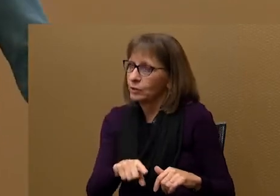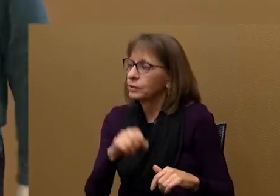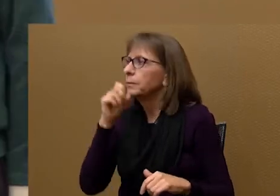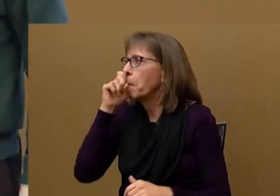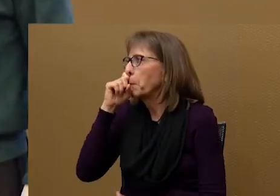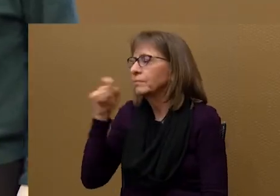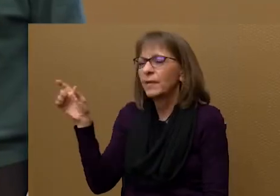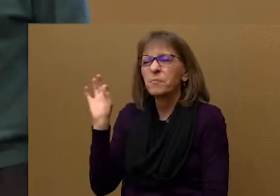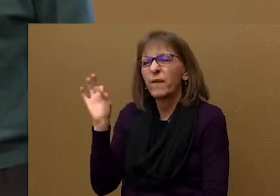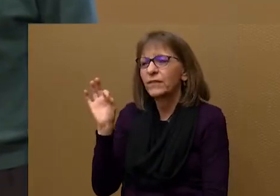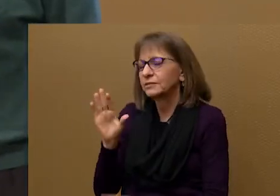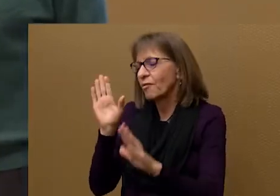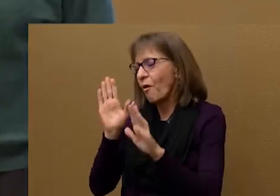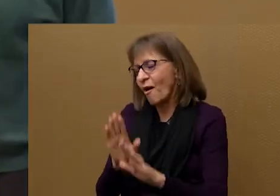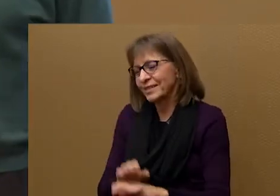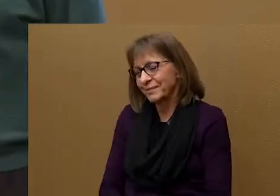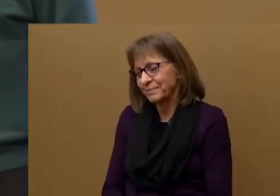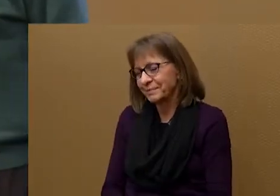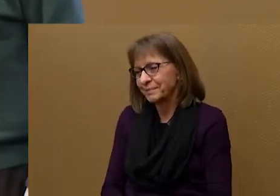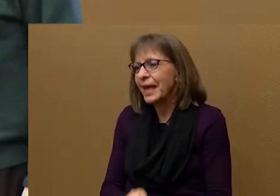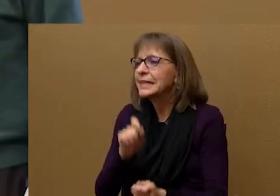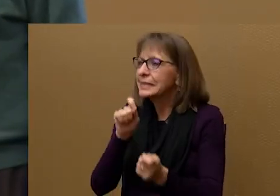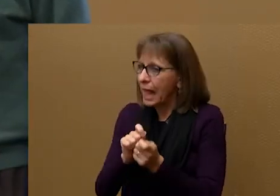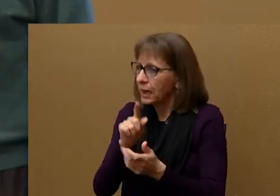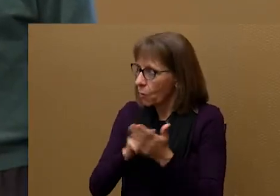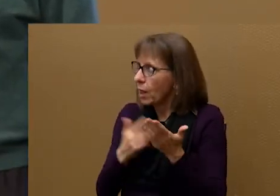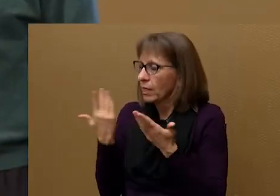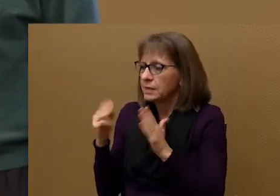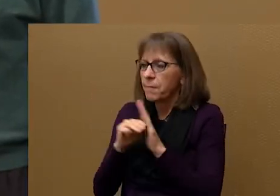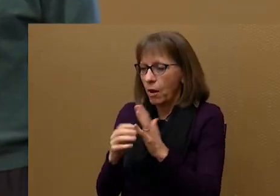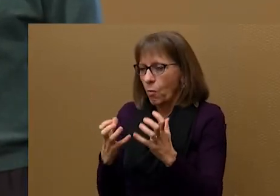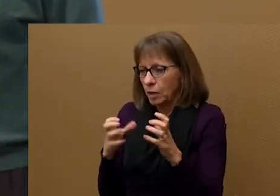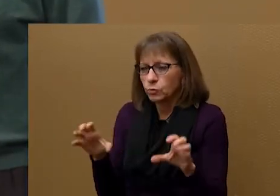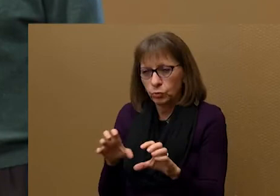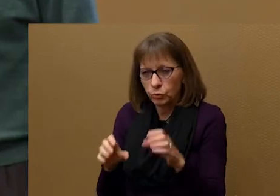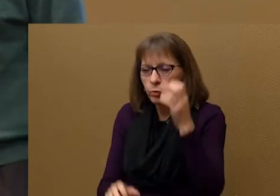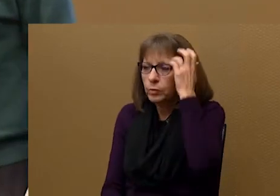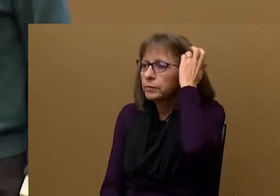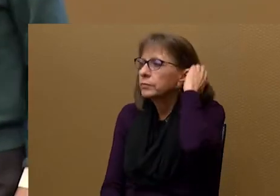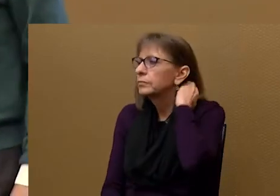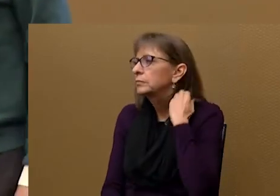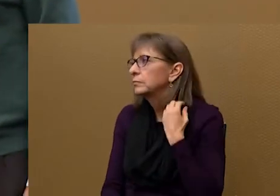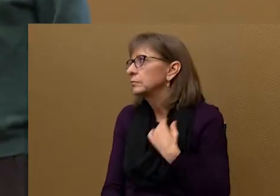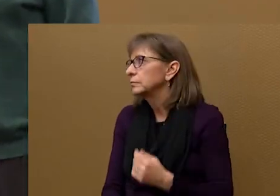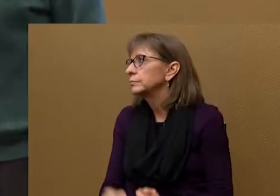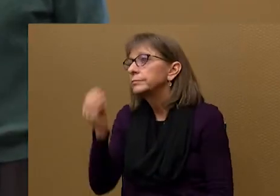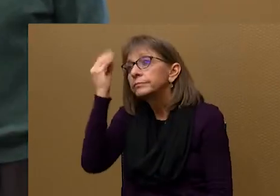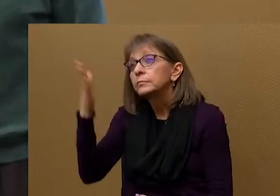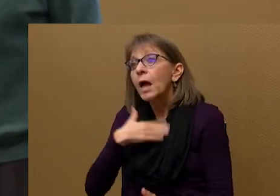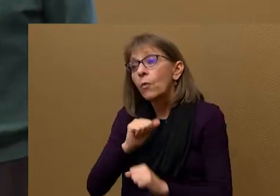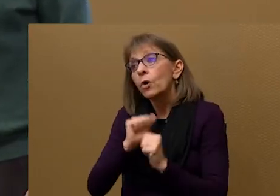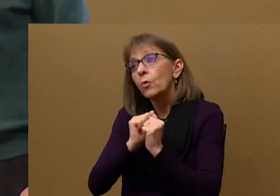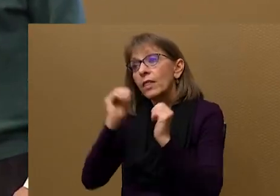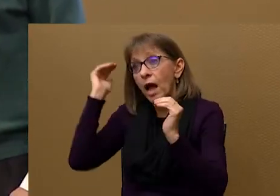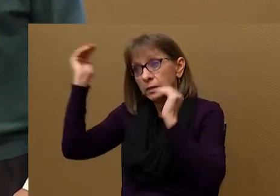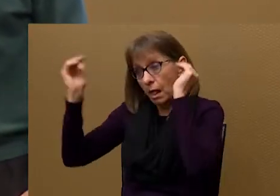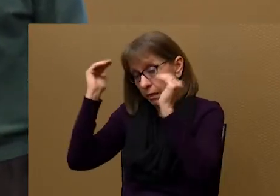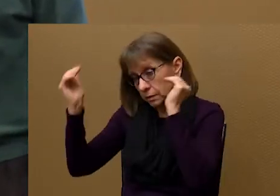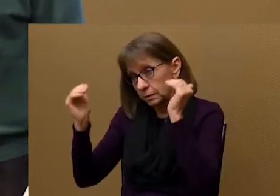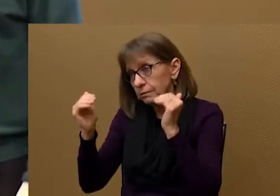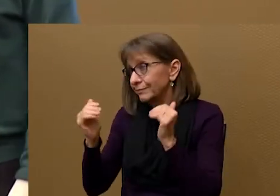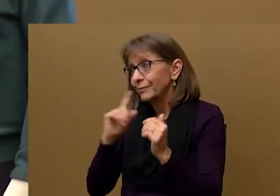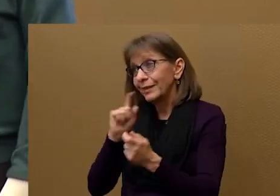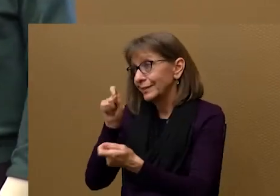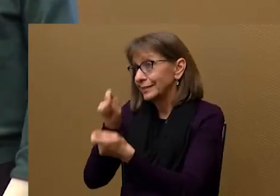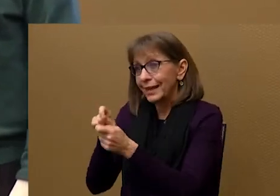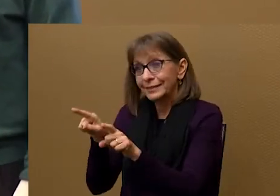perfect. Awesome. Exactly what this model would have you to do. I would let you know in my work with adults, we were doing exactly